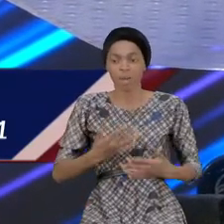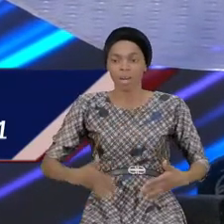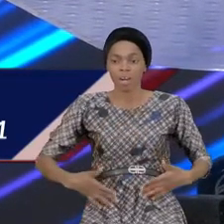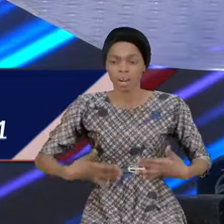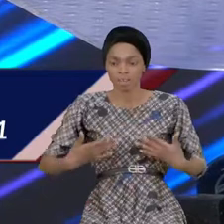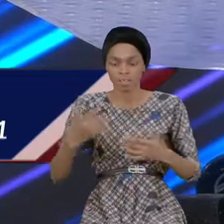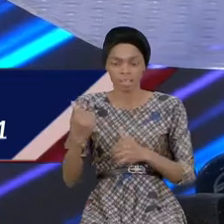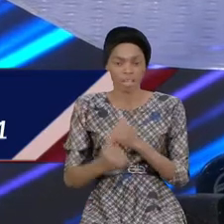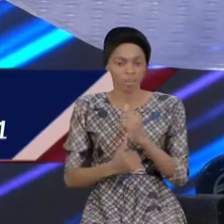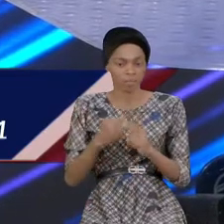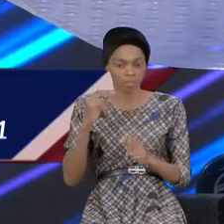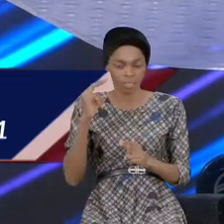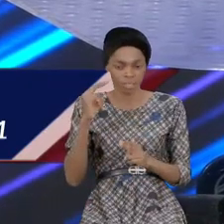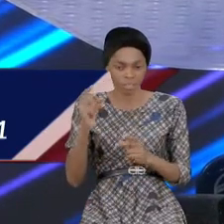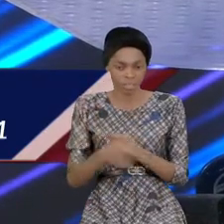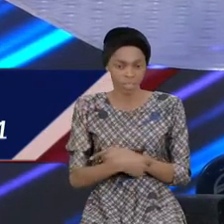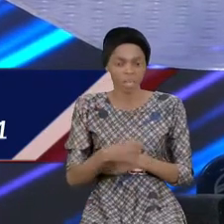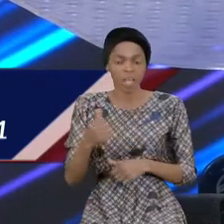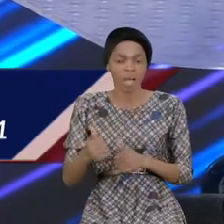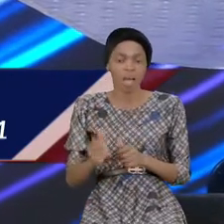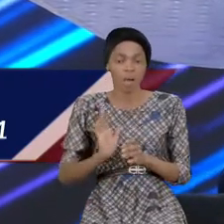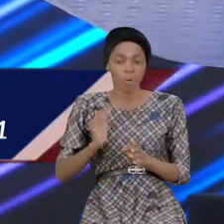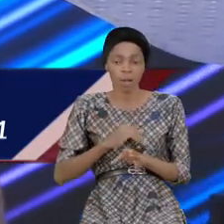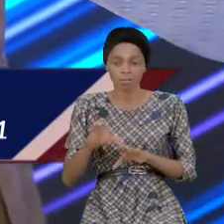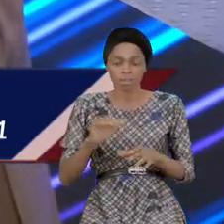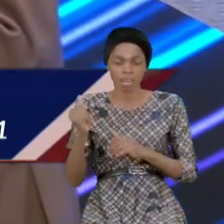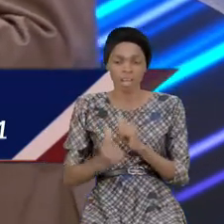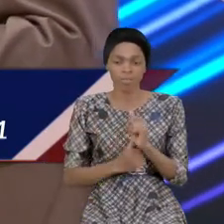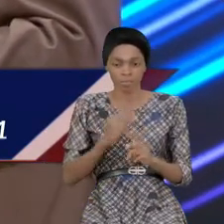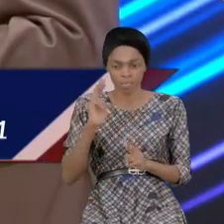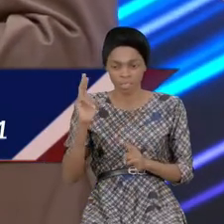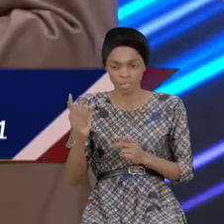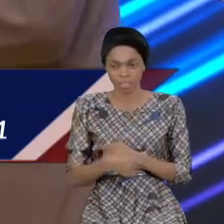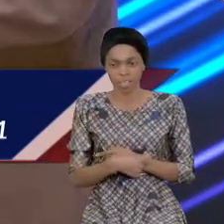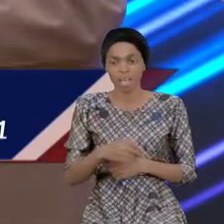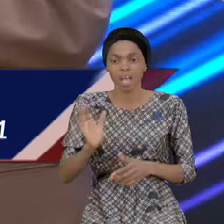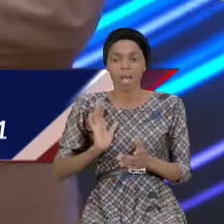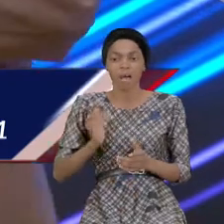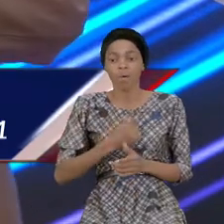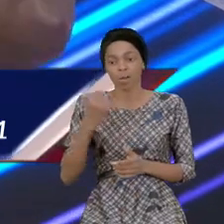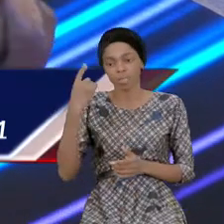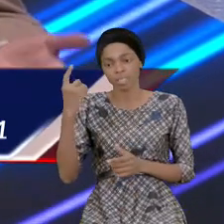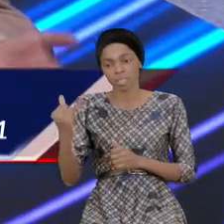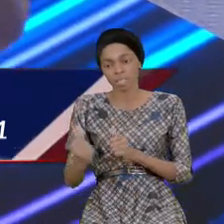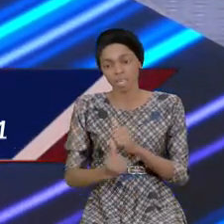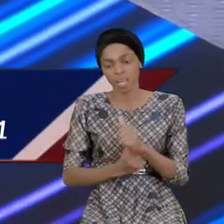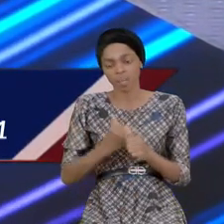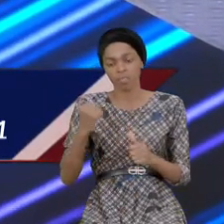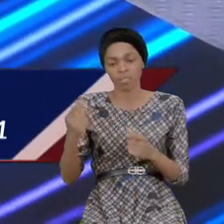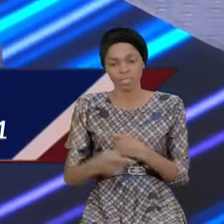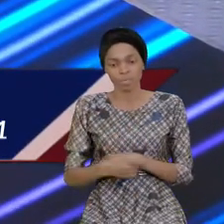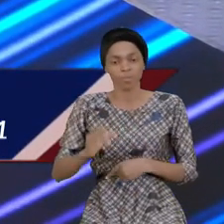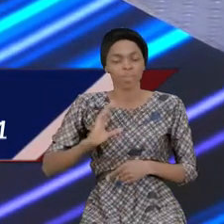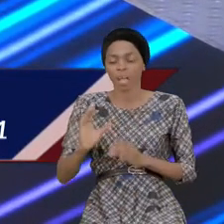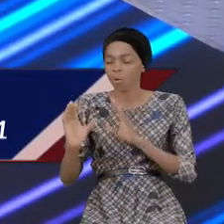day, our practice from day to day, our understanding from day to day, our